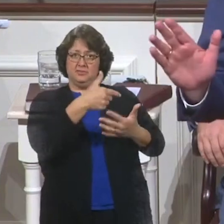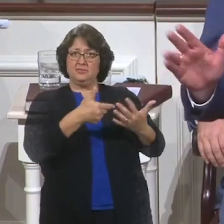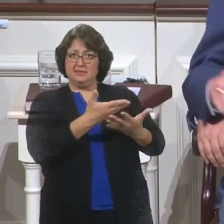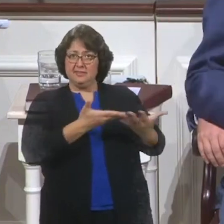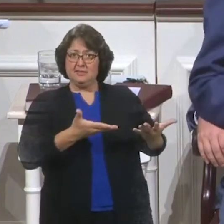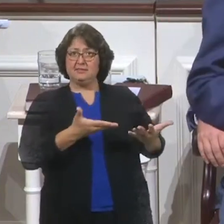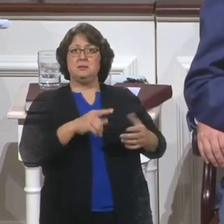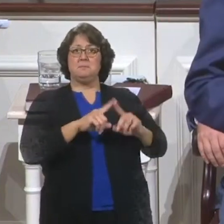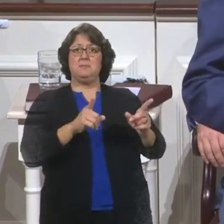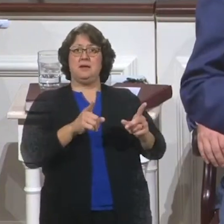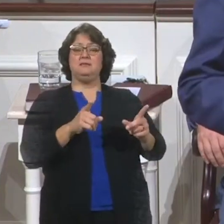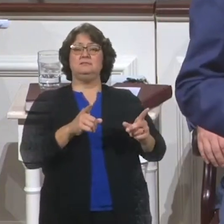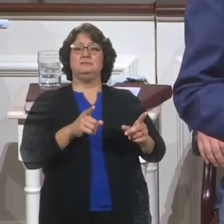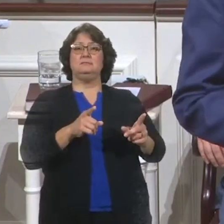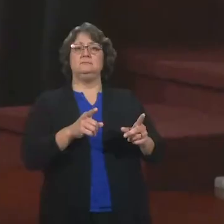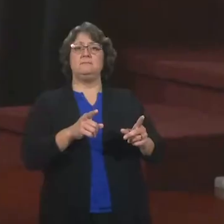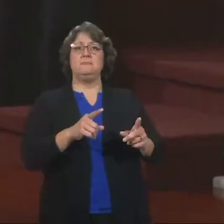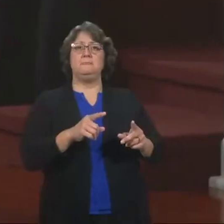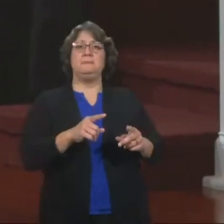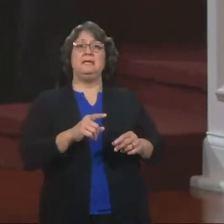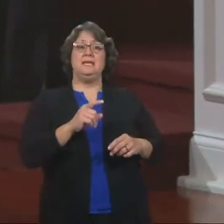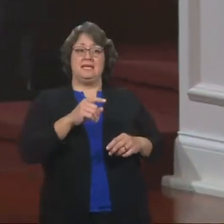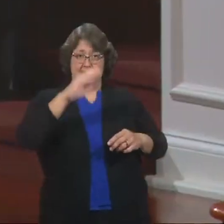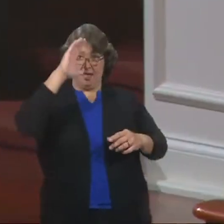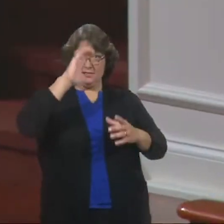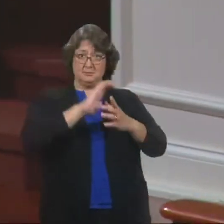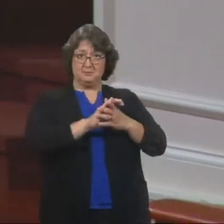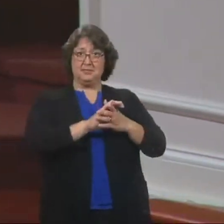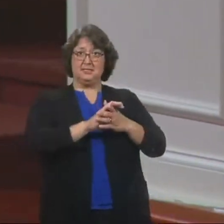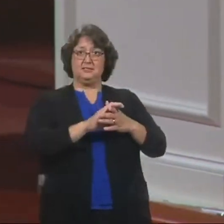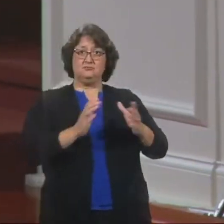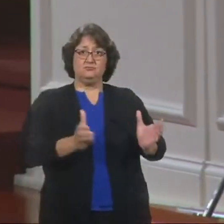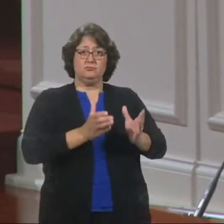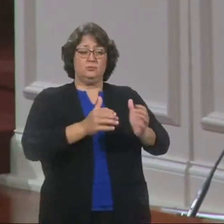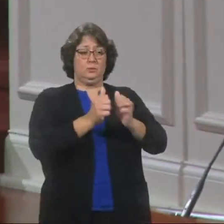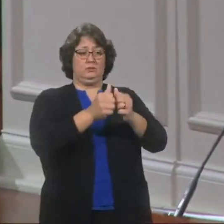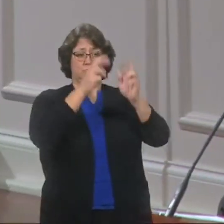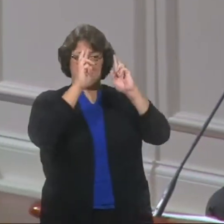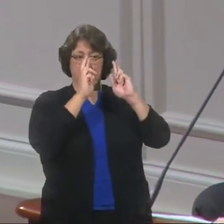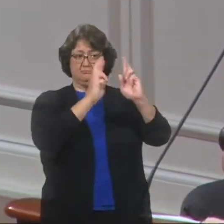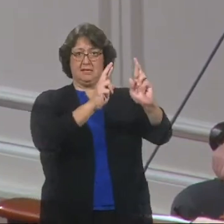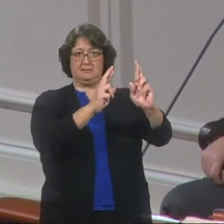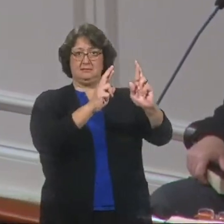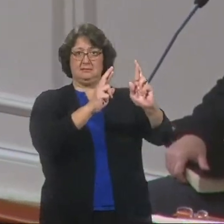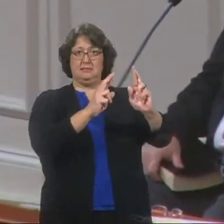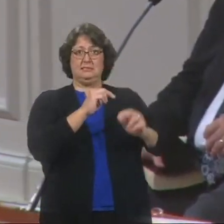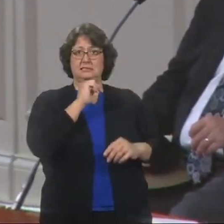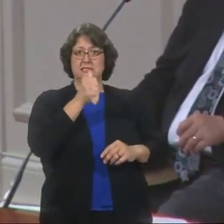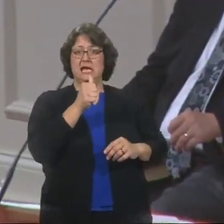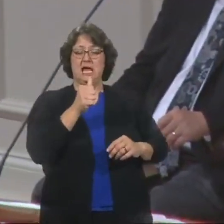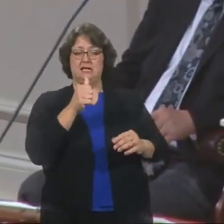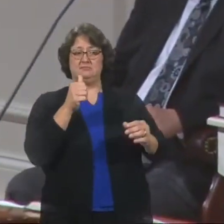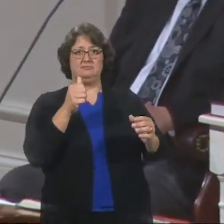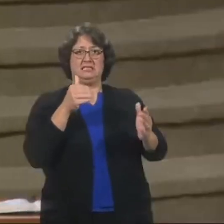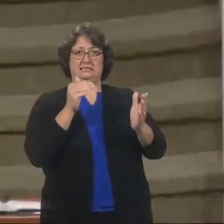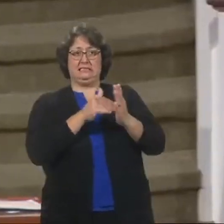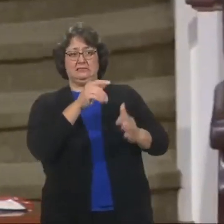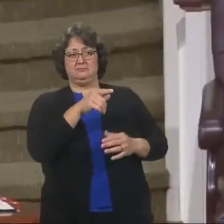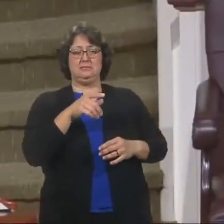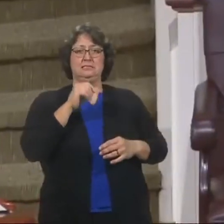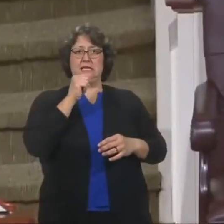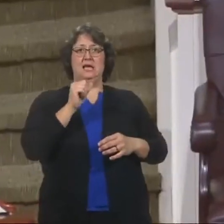total different fuel. His fuel is responsive respect, not disrespect, not your